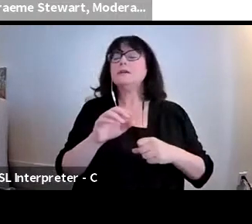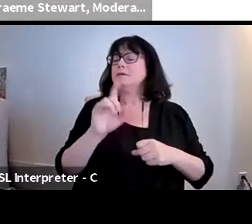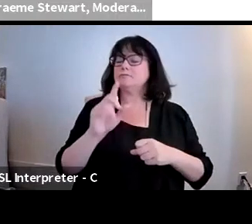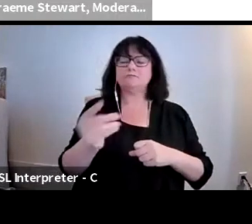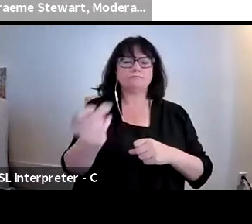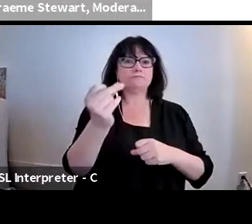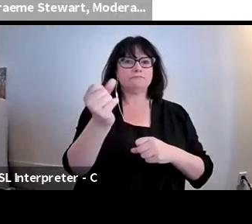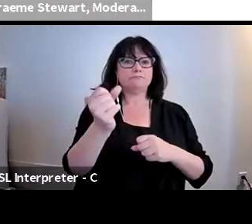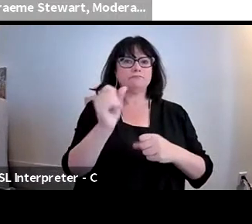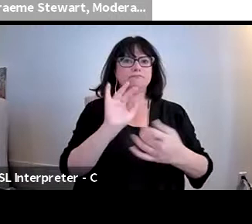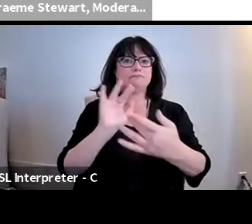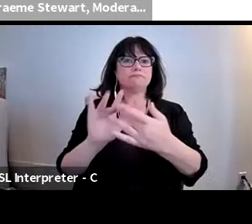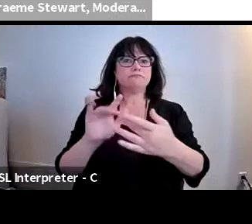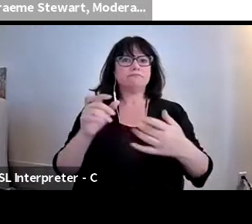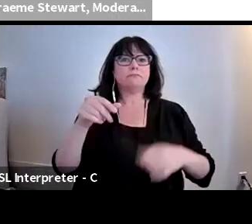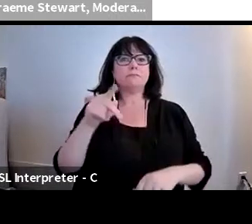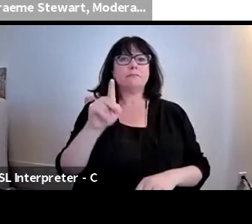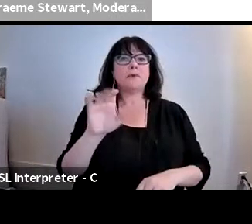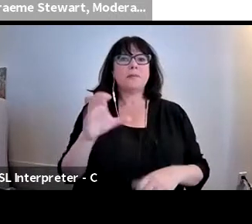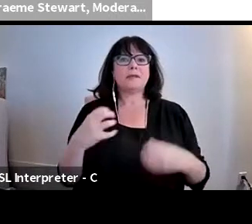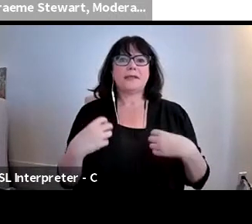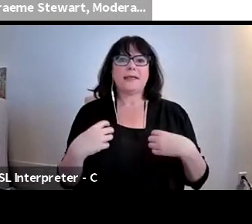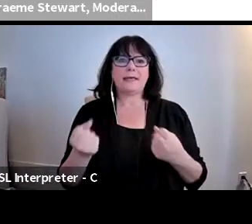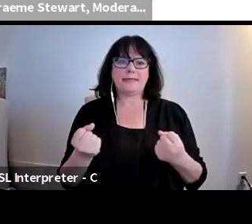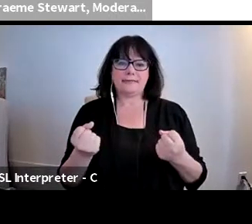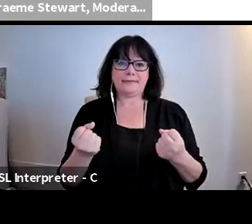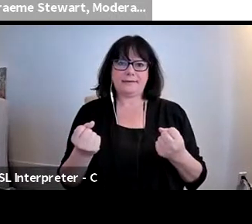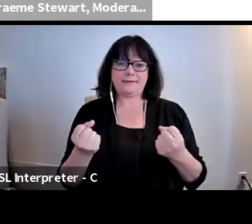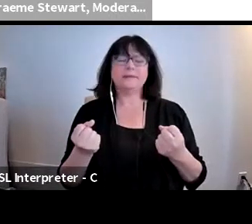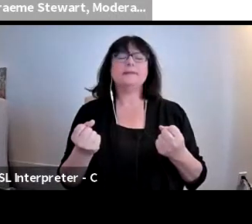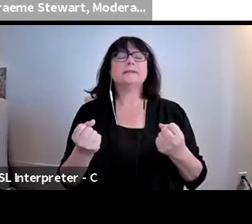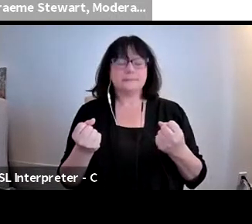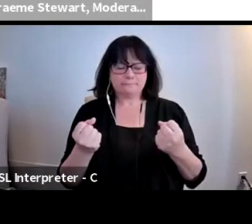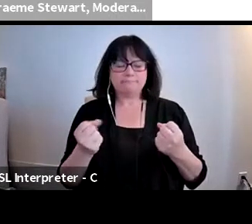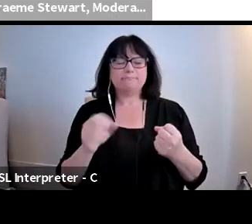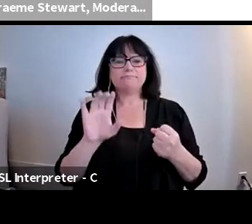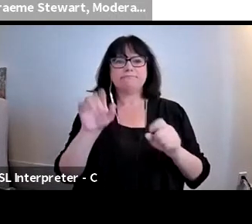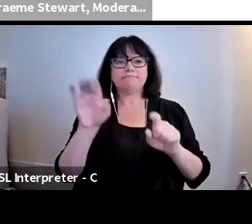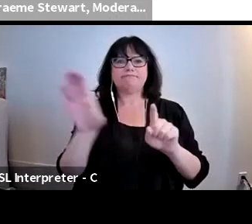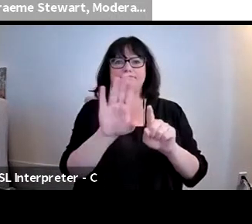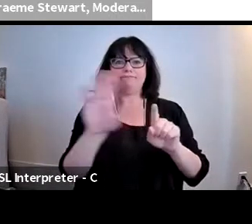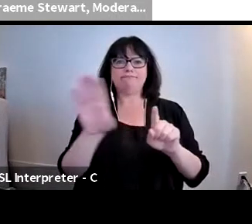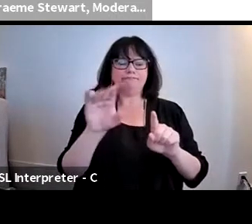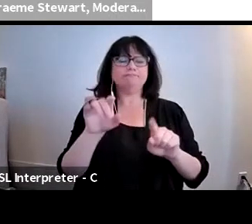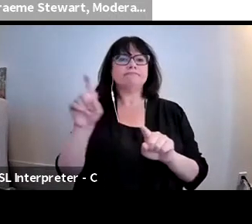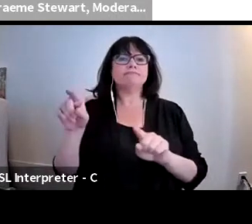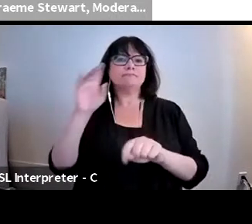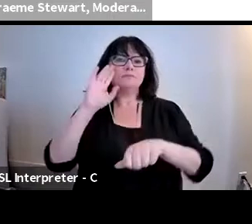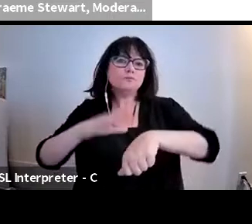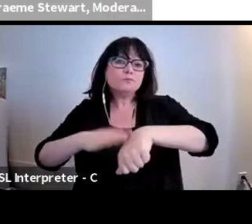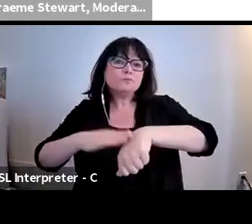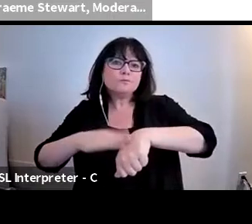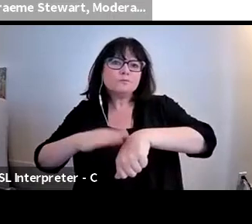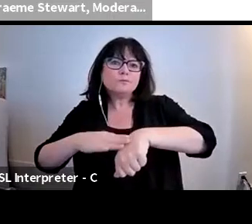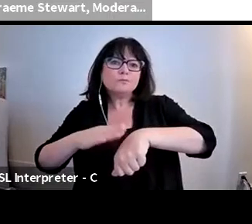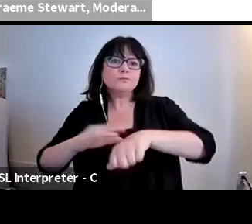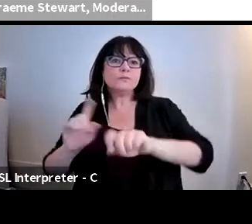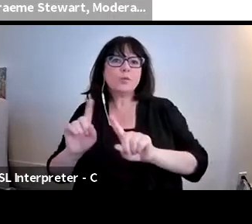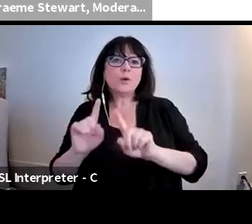health will then work closely with the individual student to guide them towards the appropriate